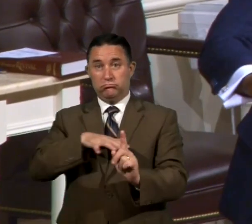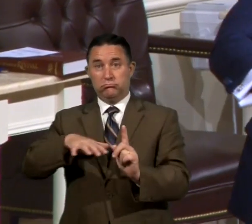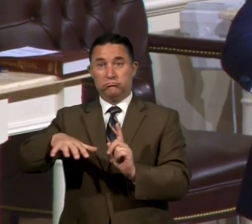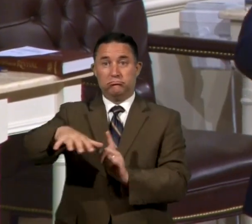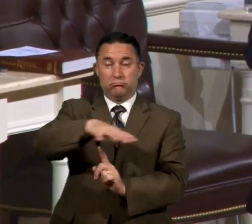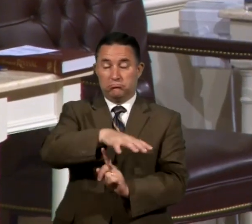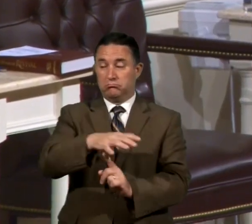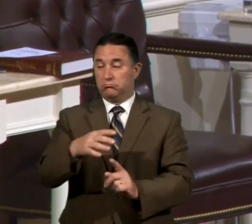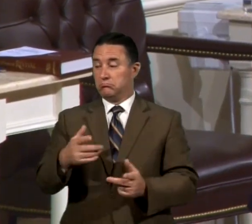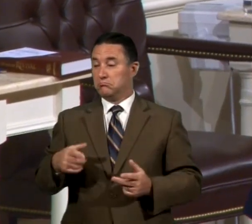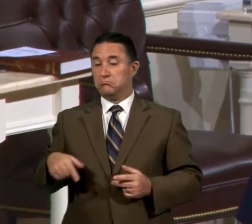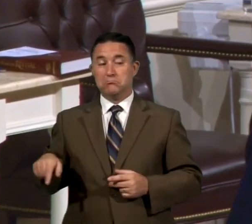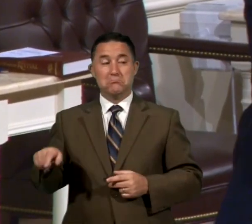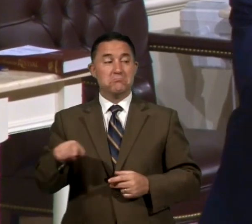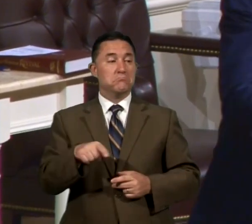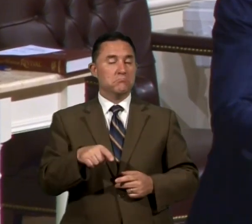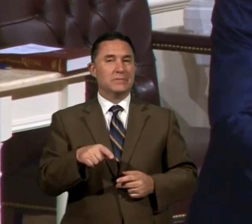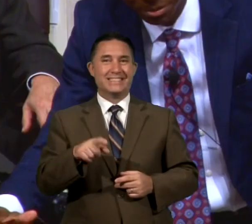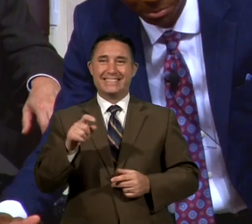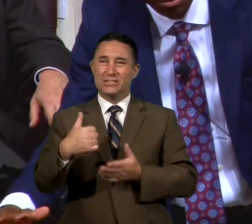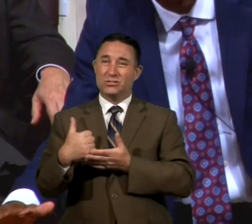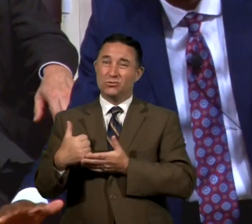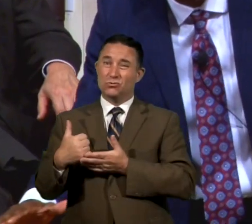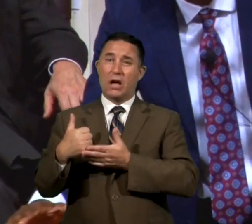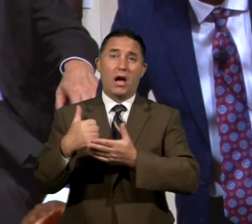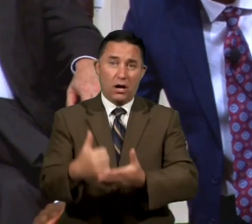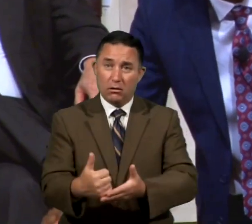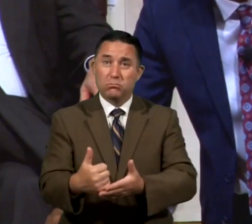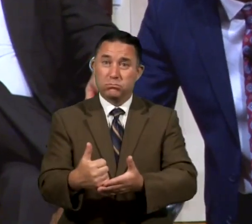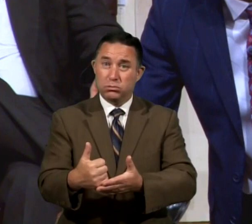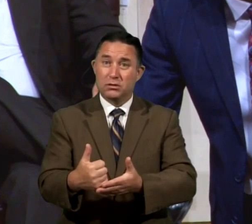going on around you, and we need your help.